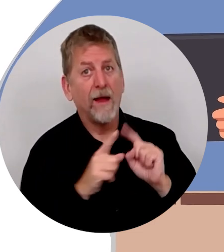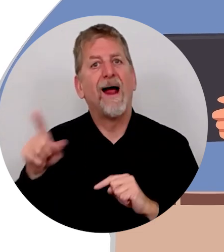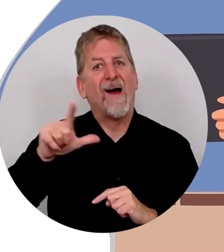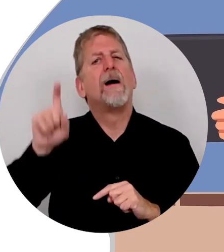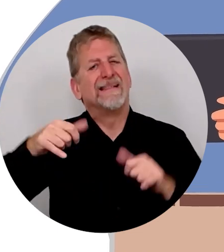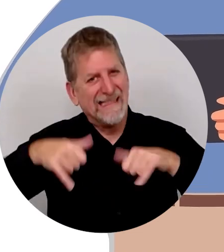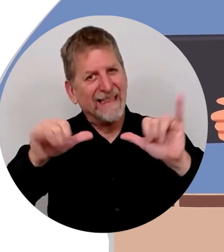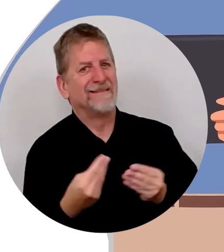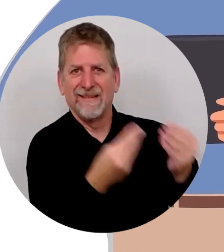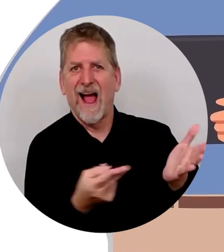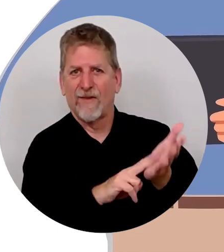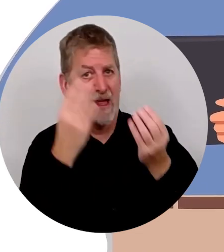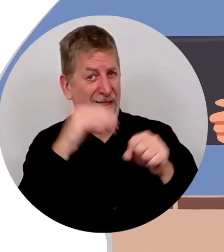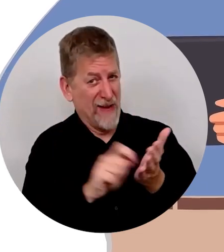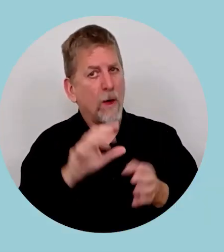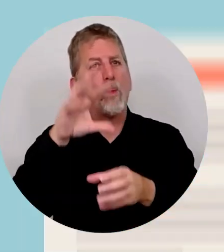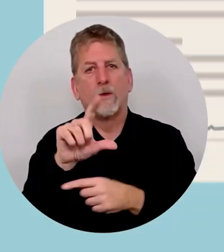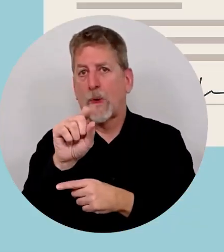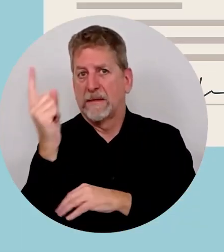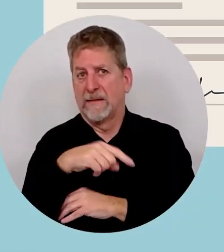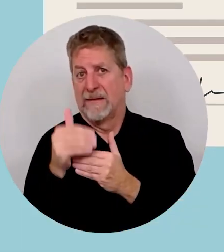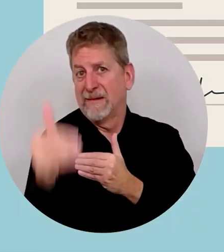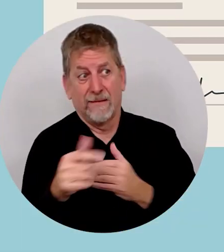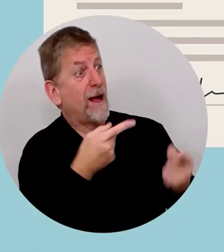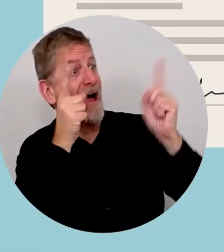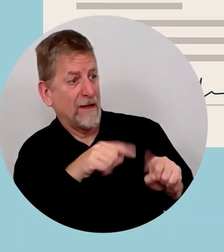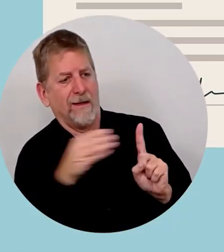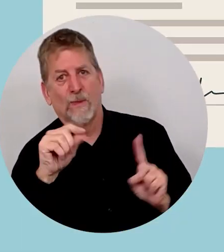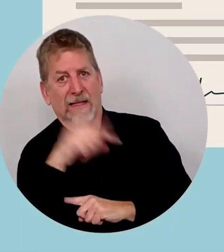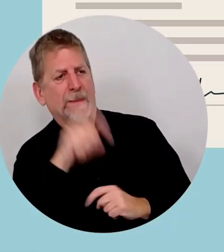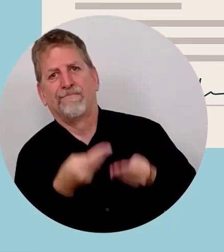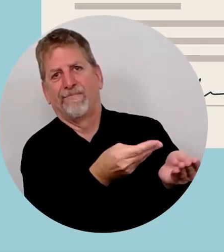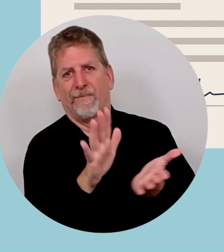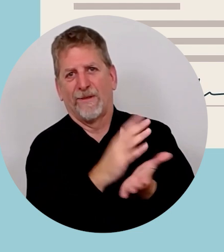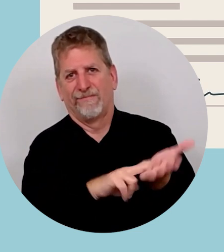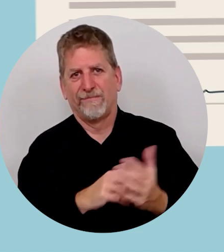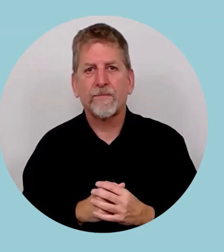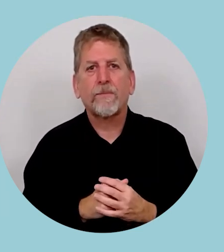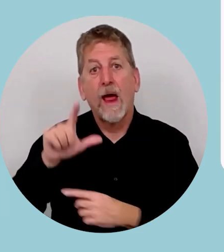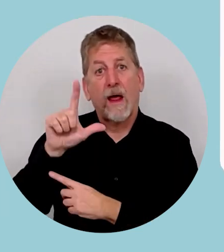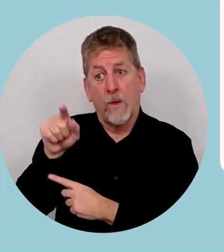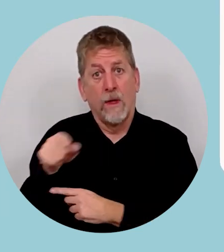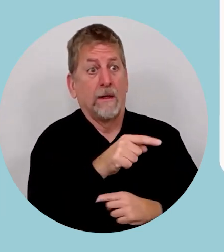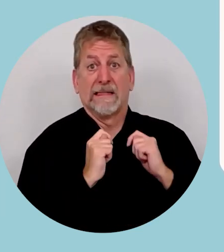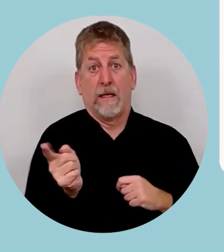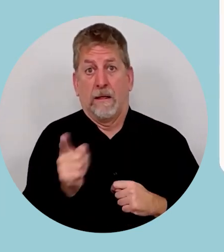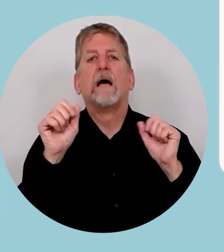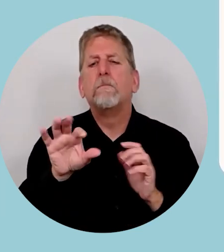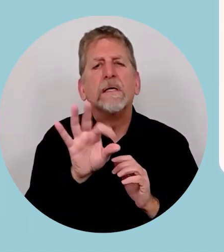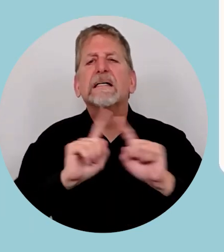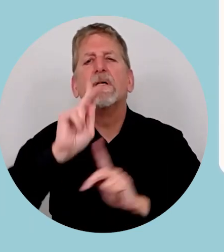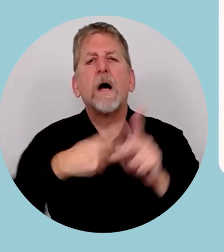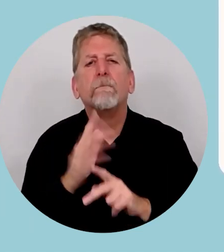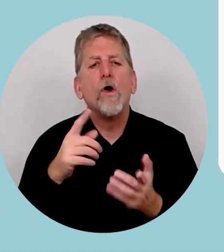20 days of reaching the agreement. Landlords and tenants can choose from different types of rental agreements: week to week,